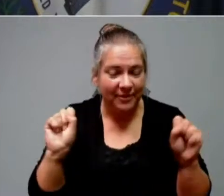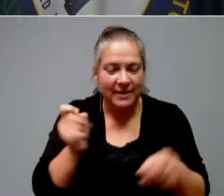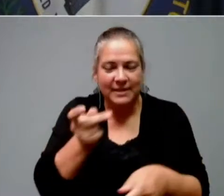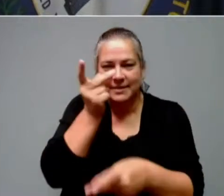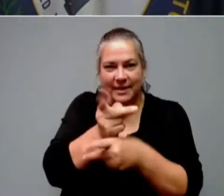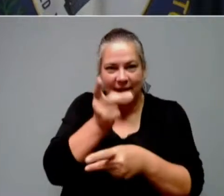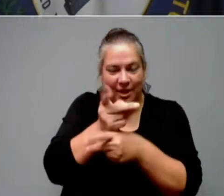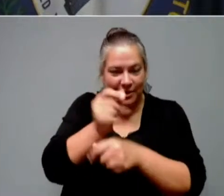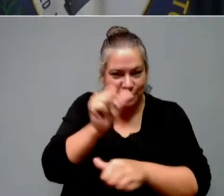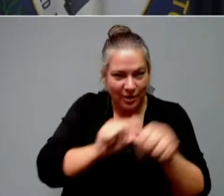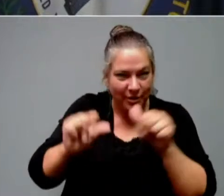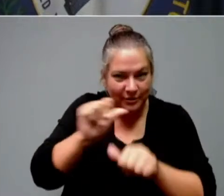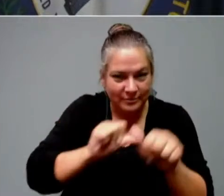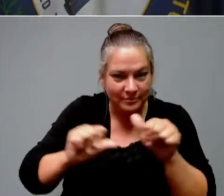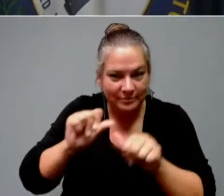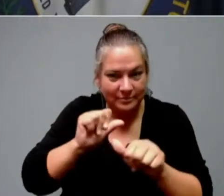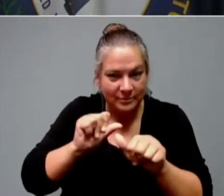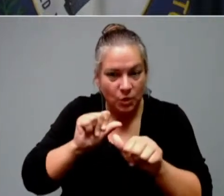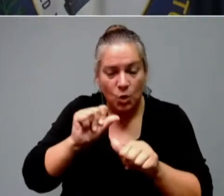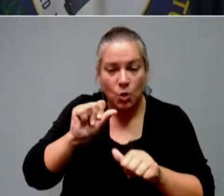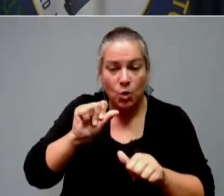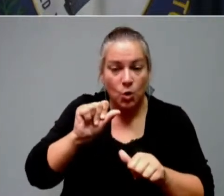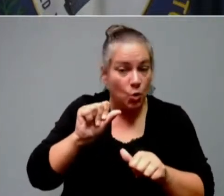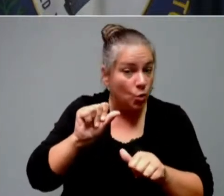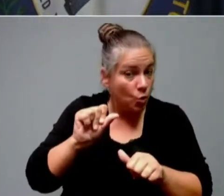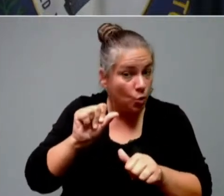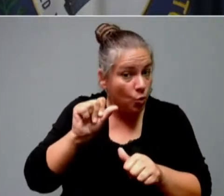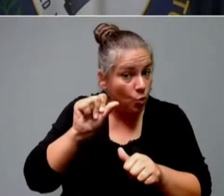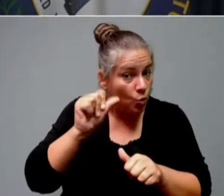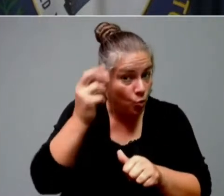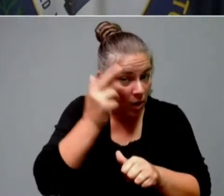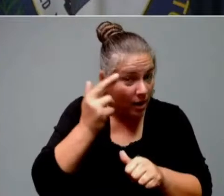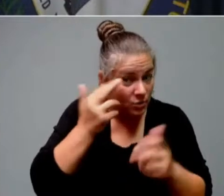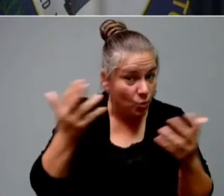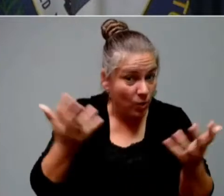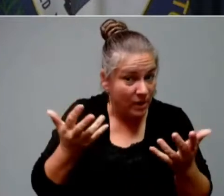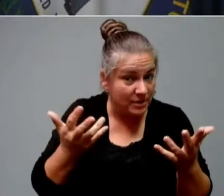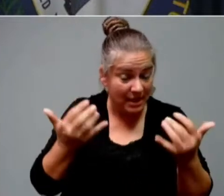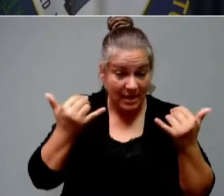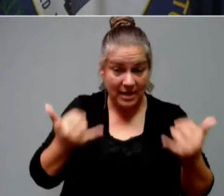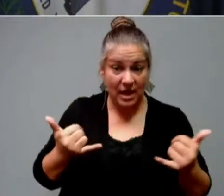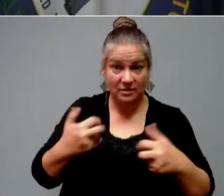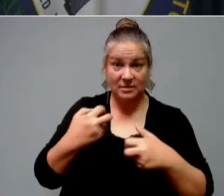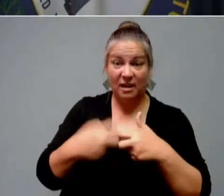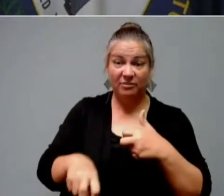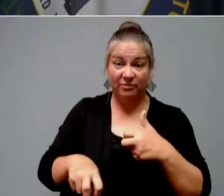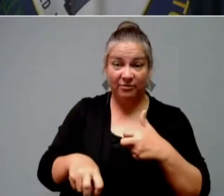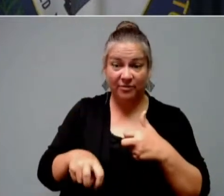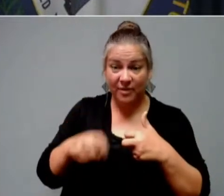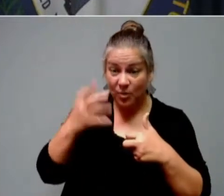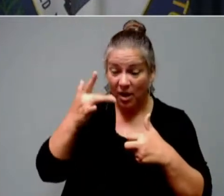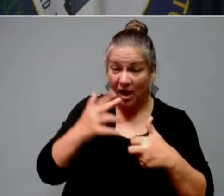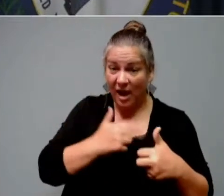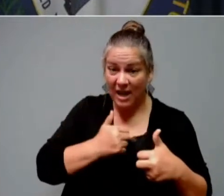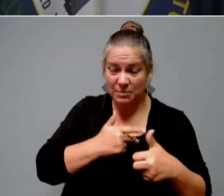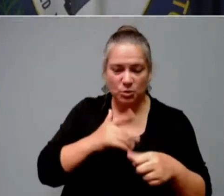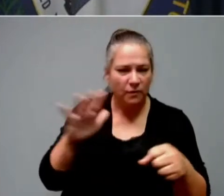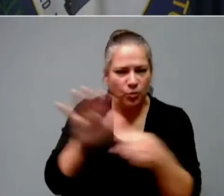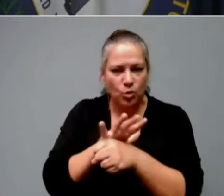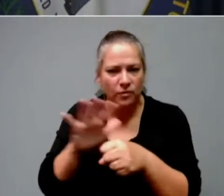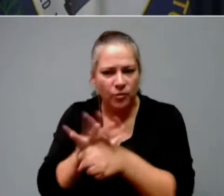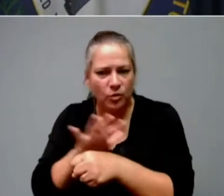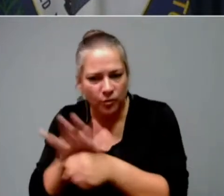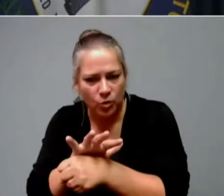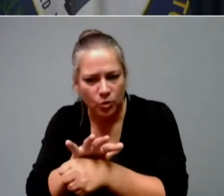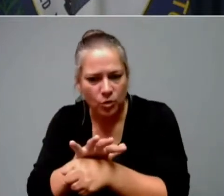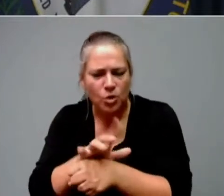another, realize that we're in a tough place when your local hospital is filling up. Do what it takes to protect